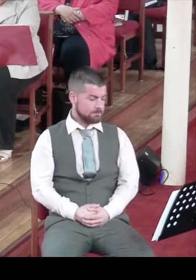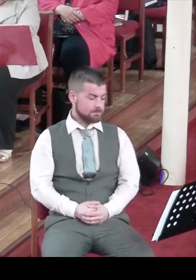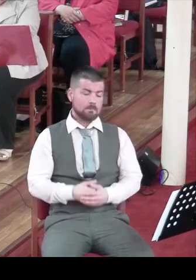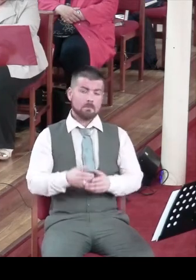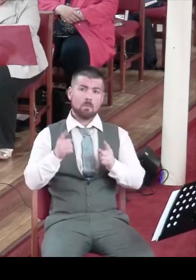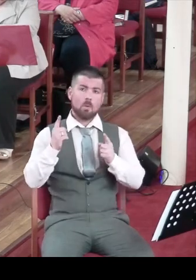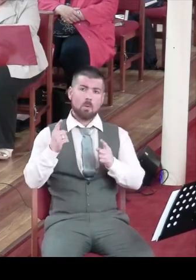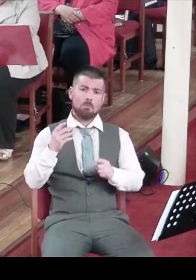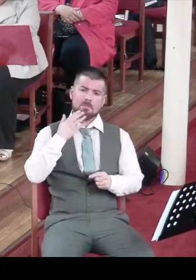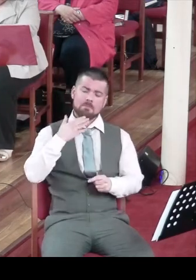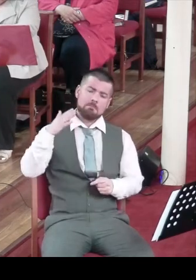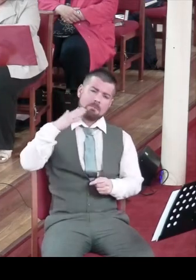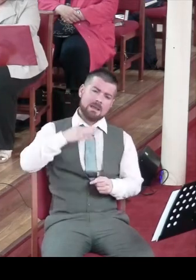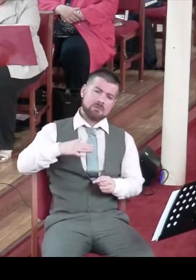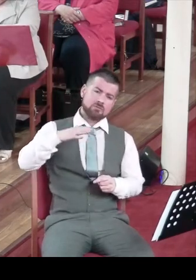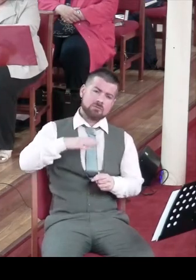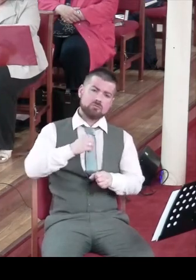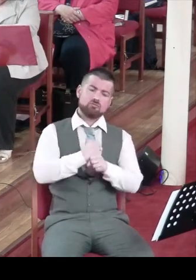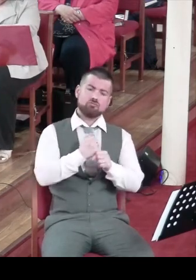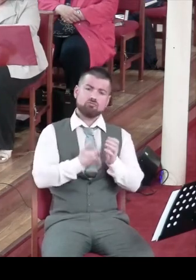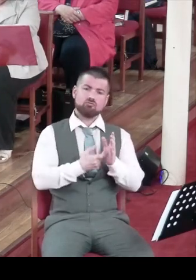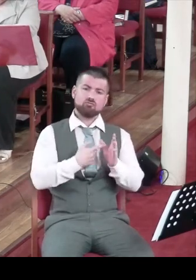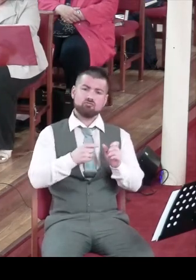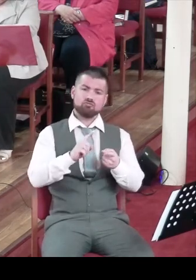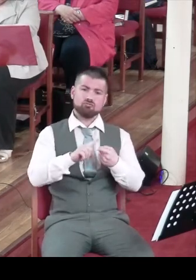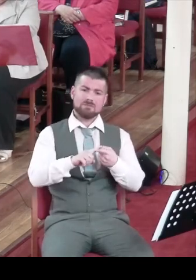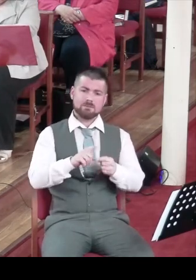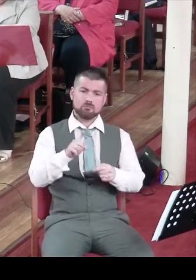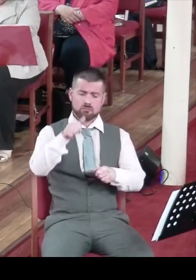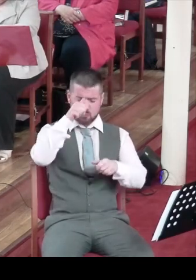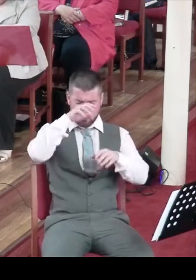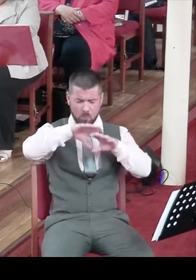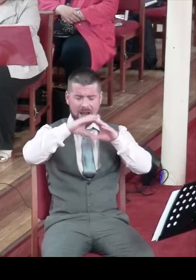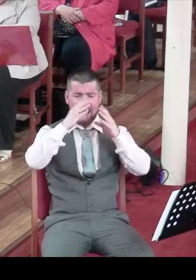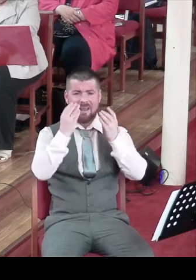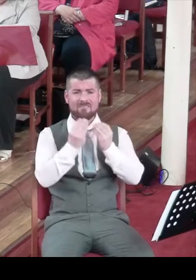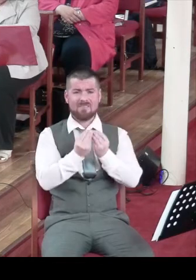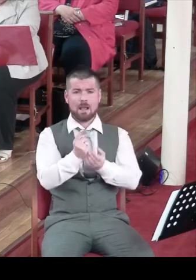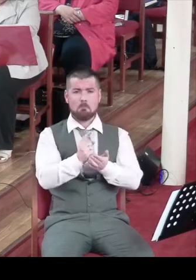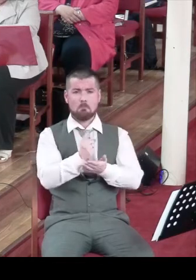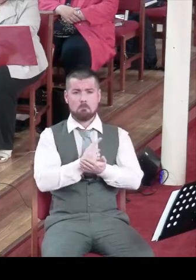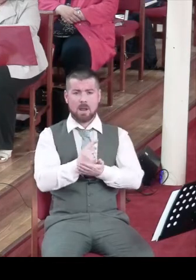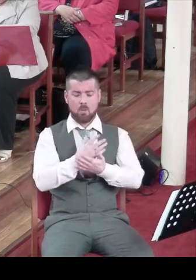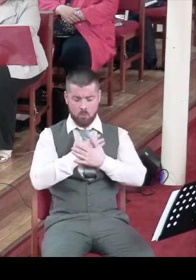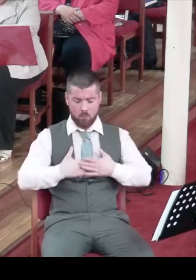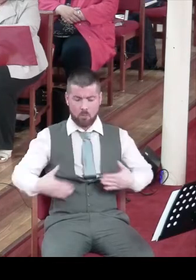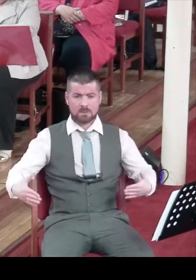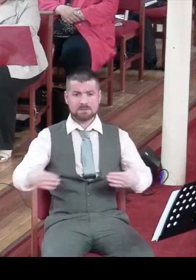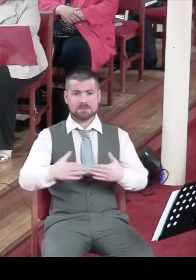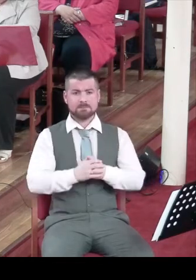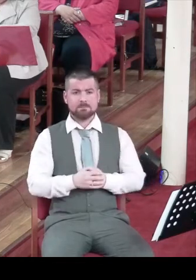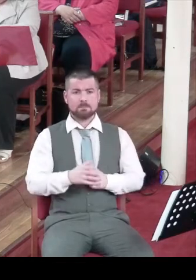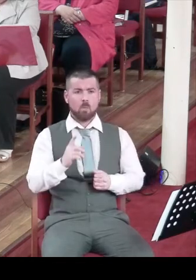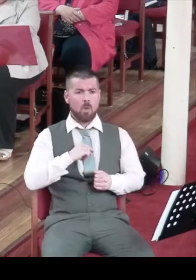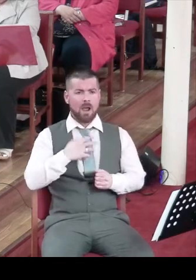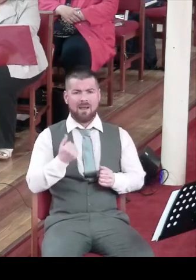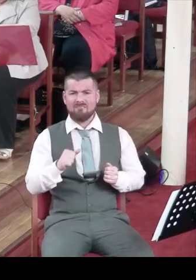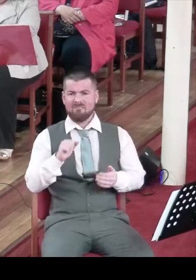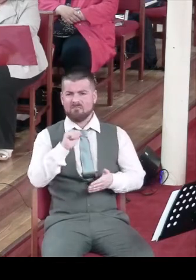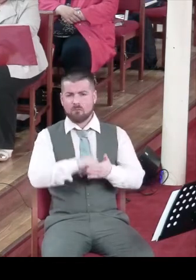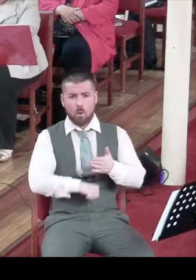God of mercy and grace, you know everything about us. All our faults and our